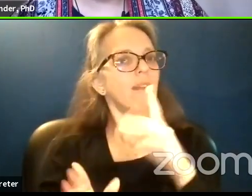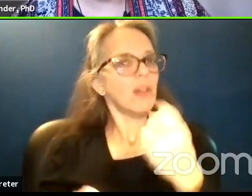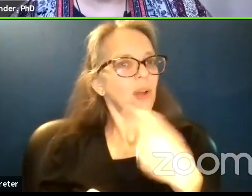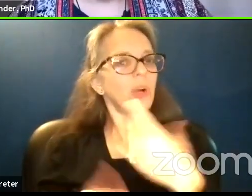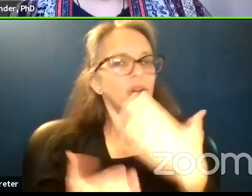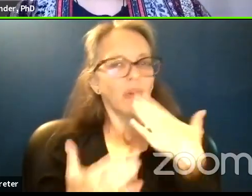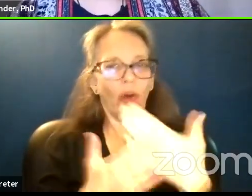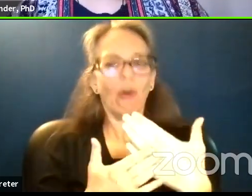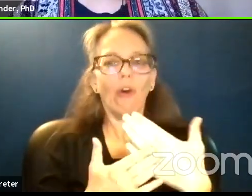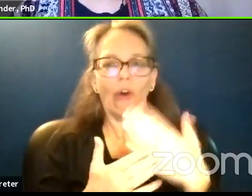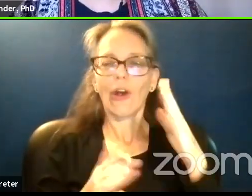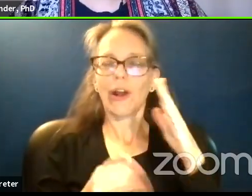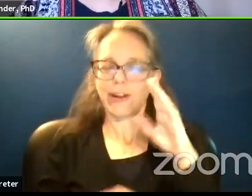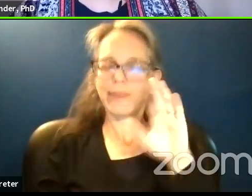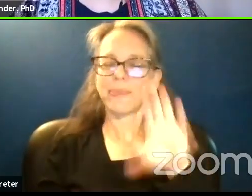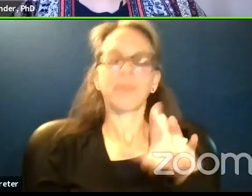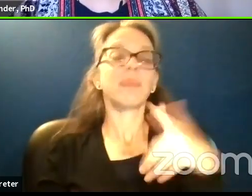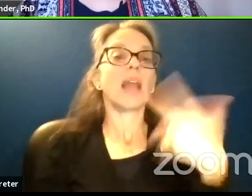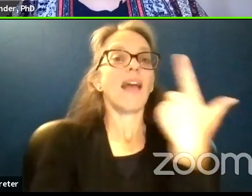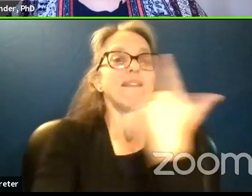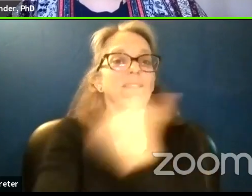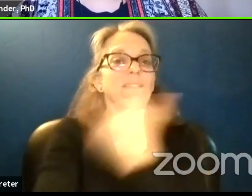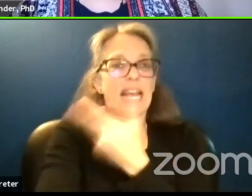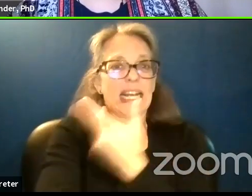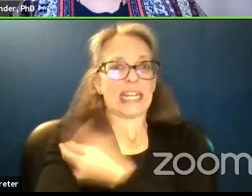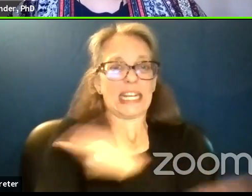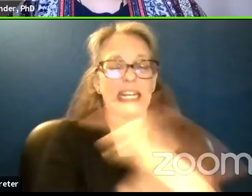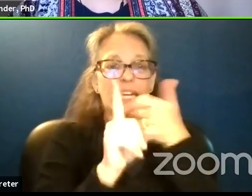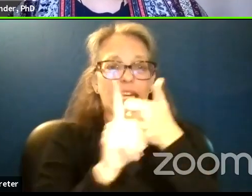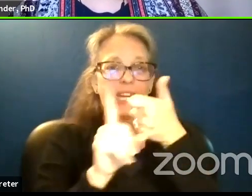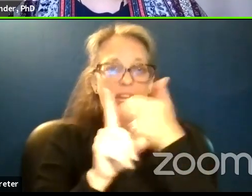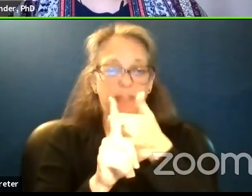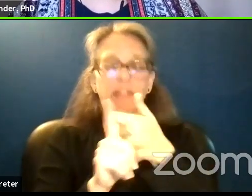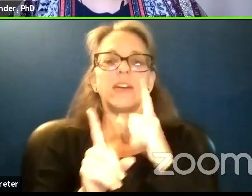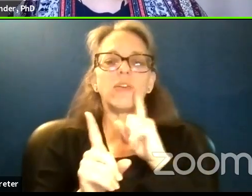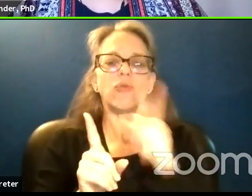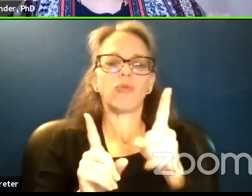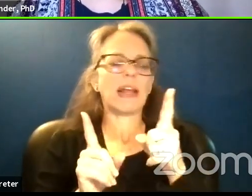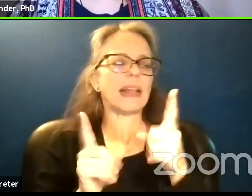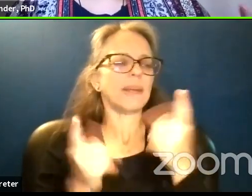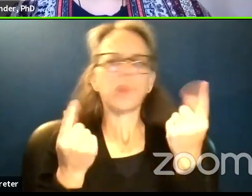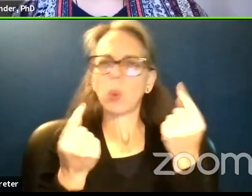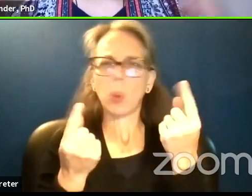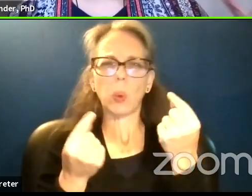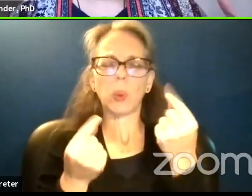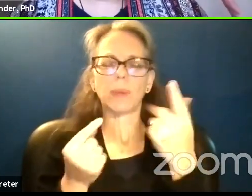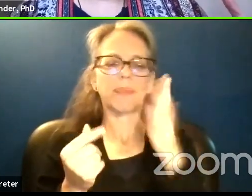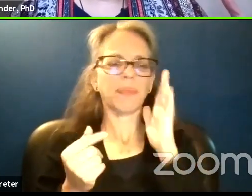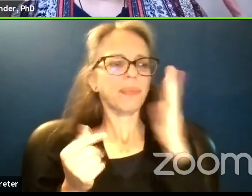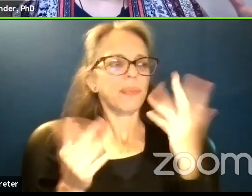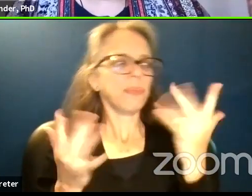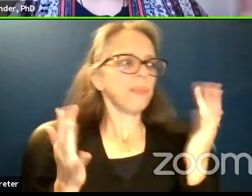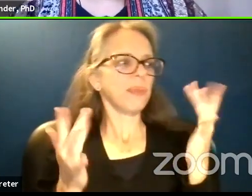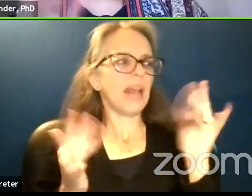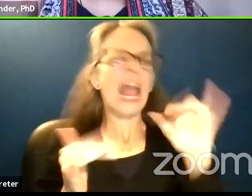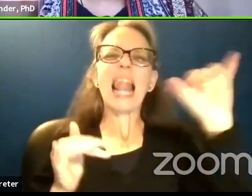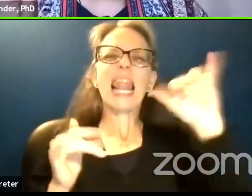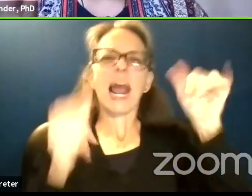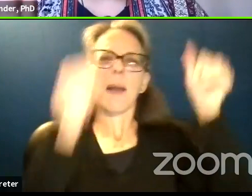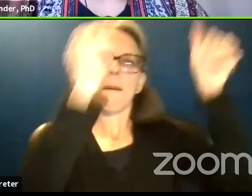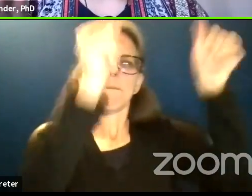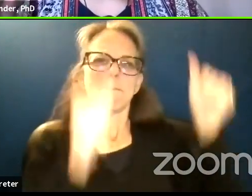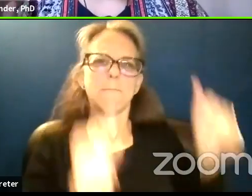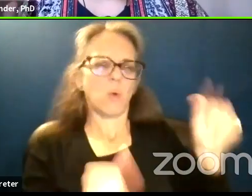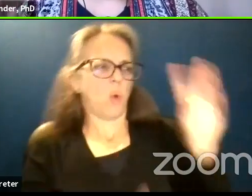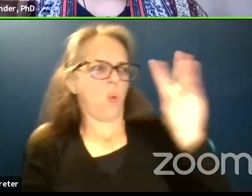us off. So vaccines show your body like it's like a wanted poster. It's like this